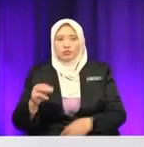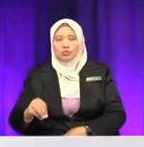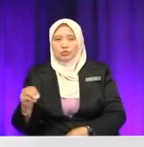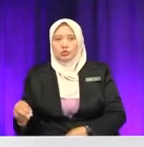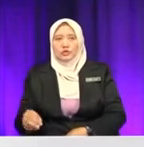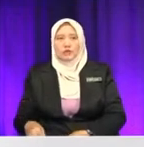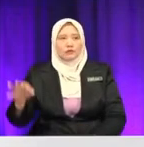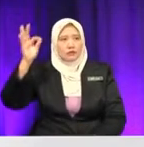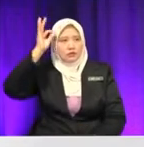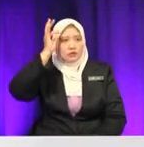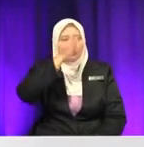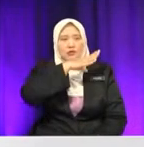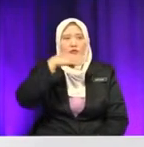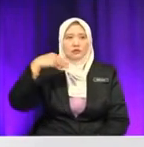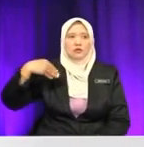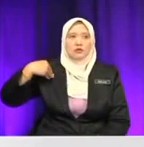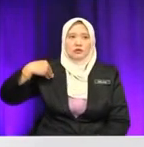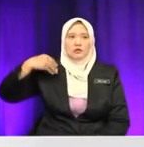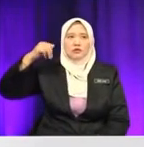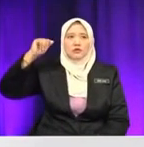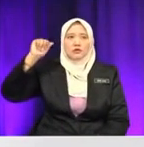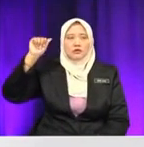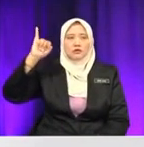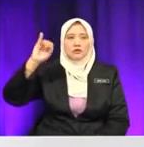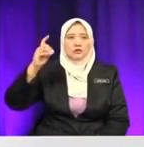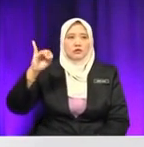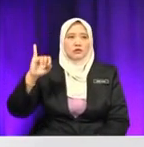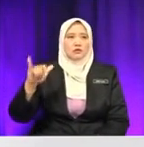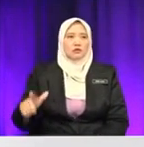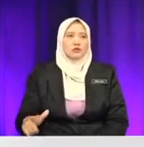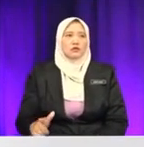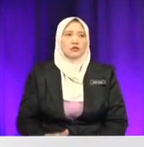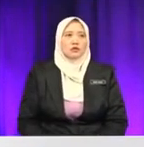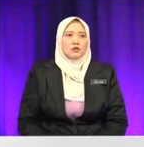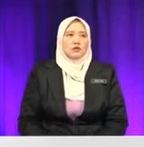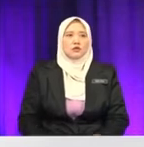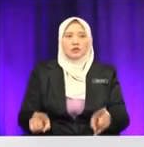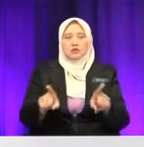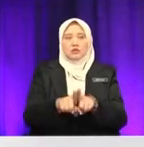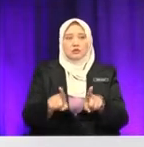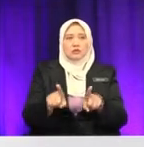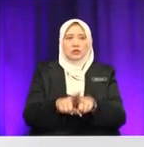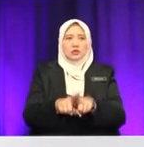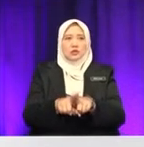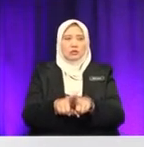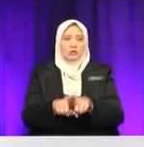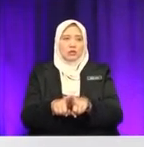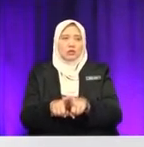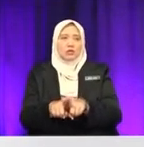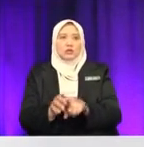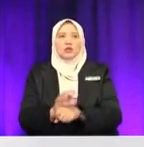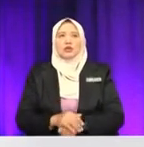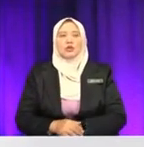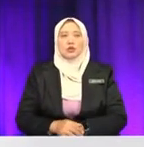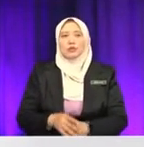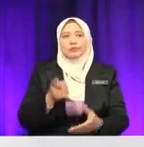Faisal and also Ideal. All right. So Faisal and Ideal will be discussing about disadvantages of cyberbullying. So